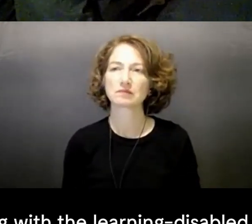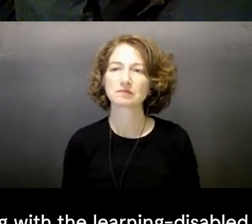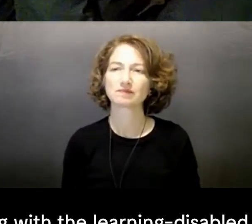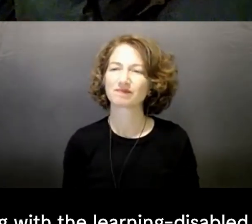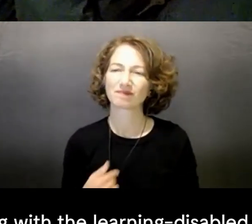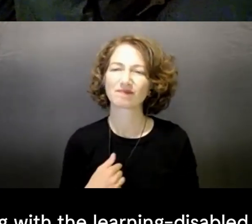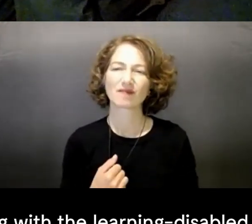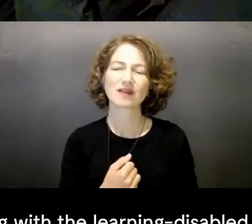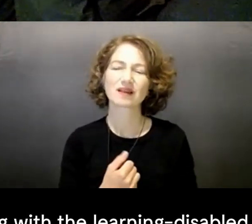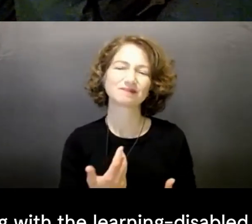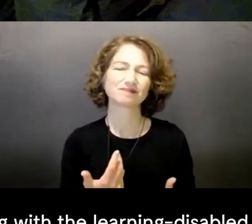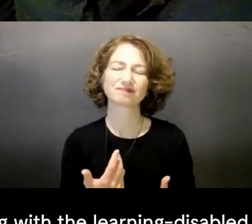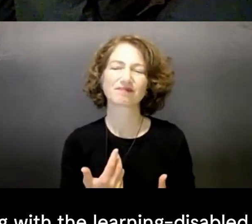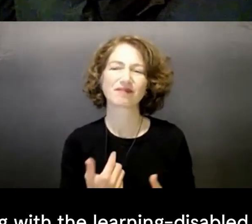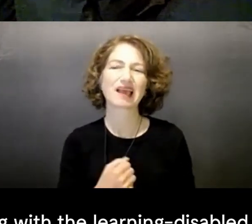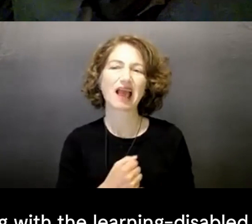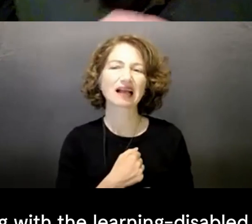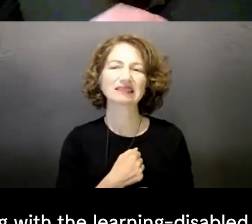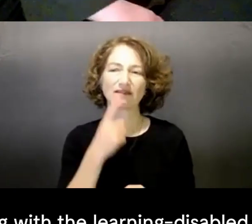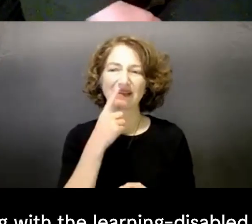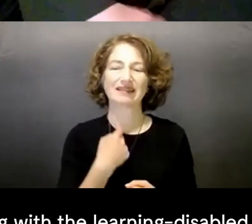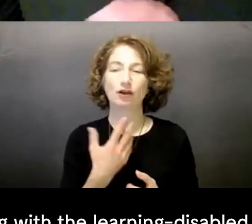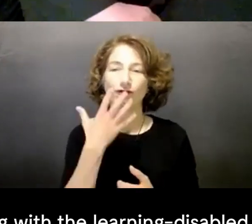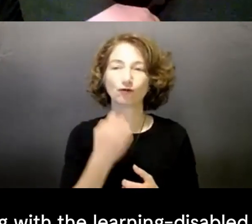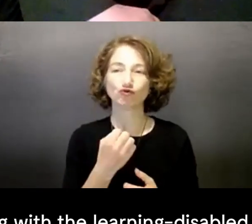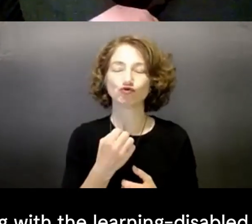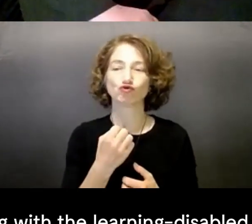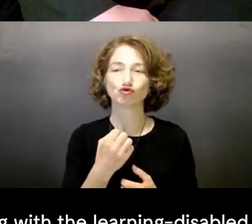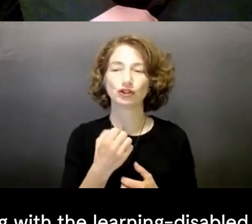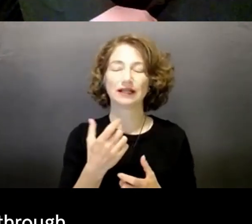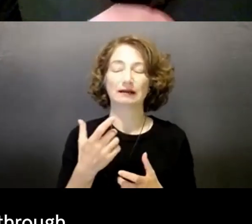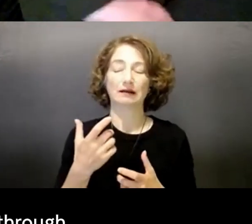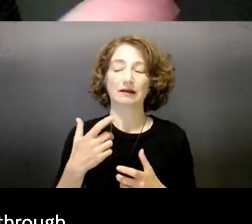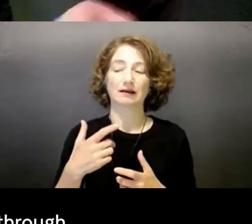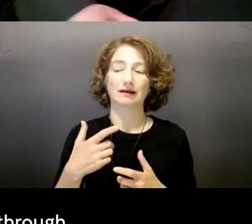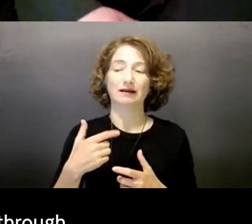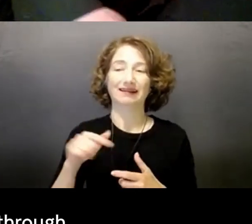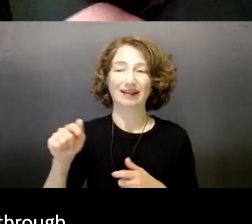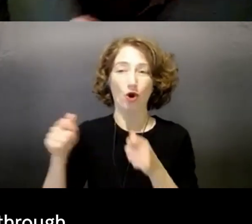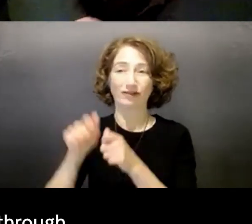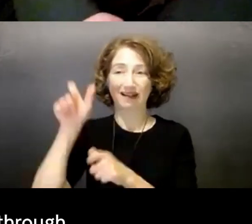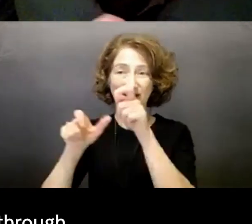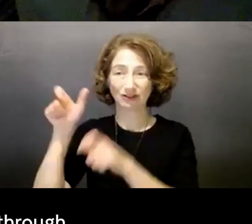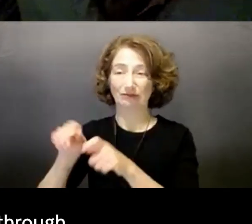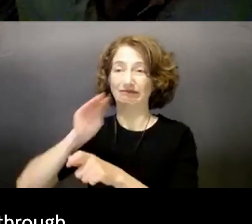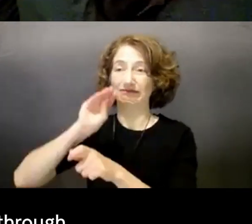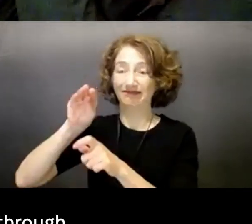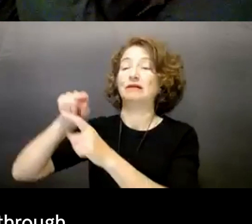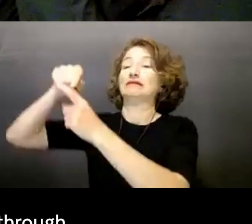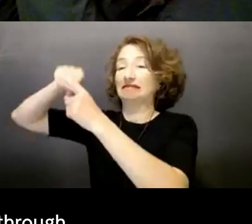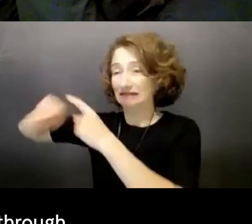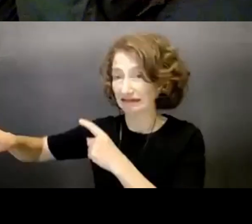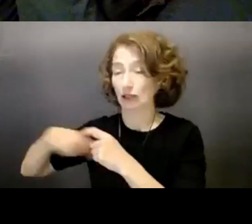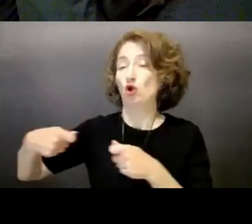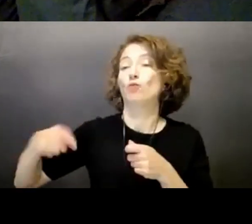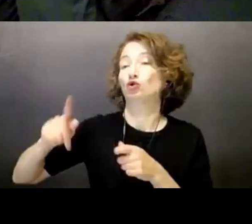interacting with learning disabled people through the gatekeepers I have to go through to actually get in contact with